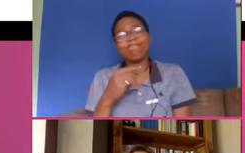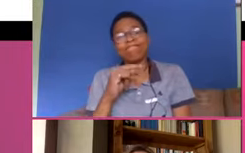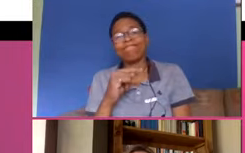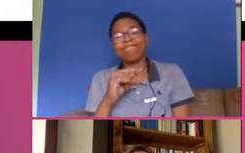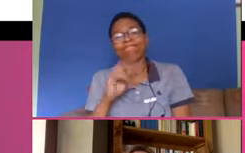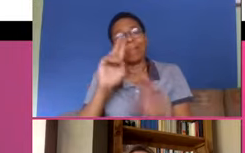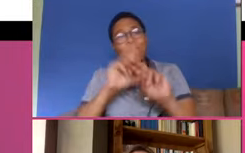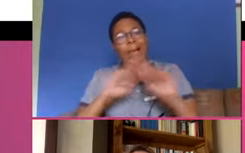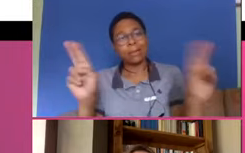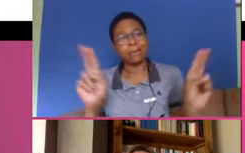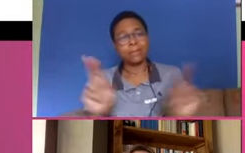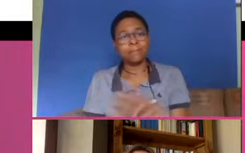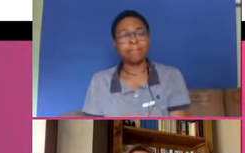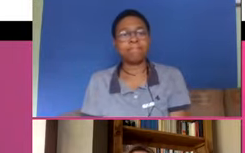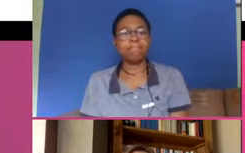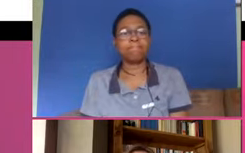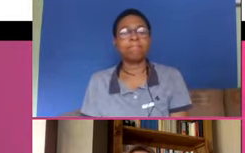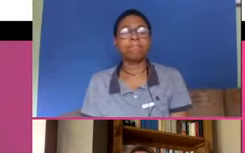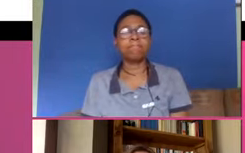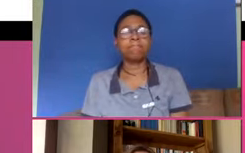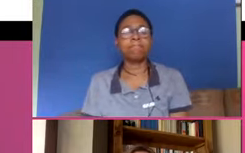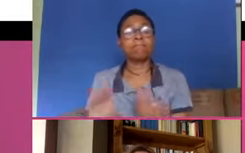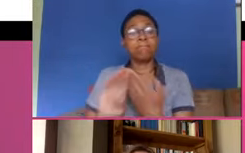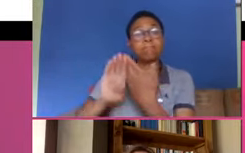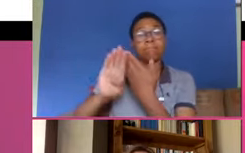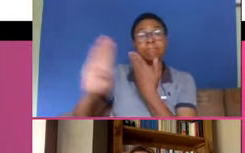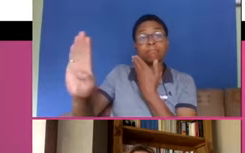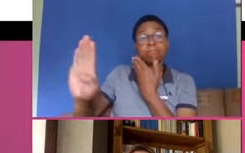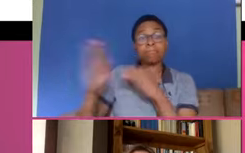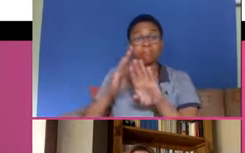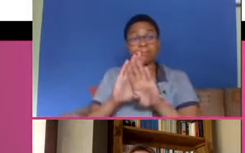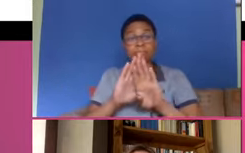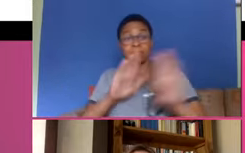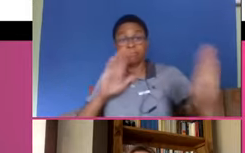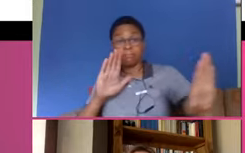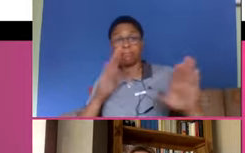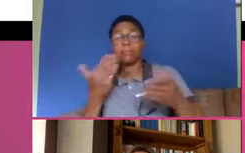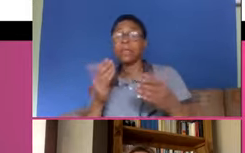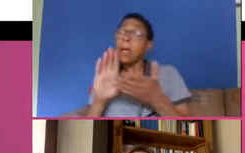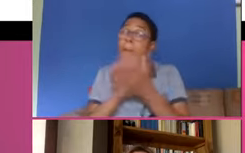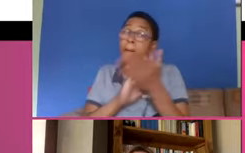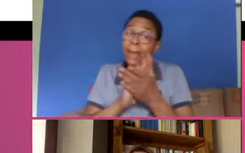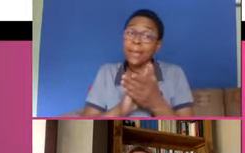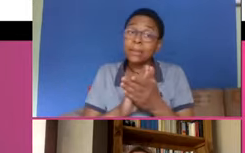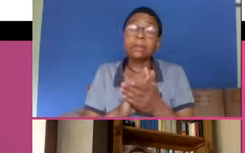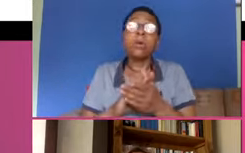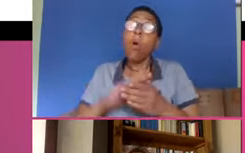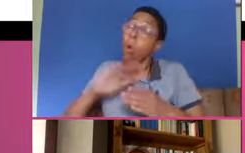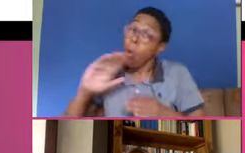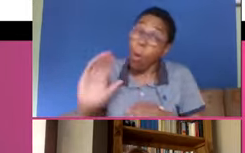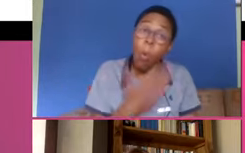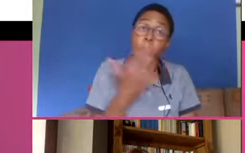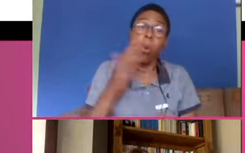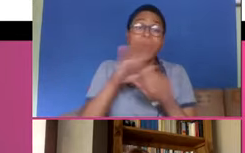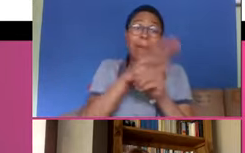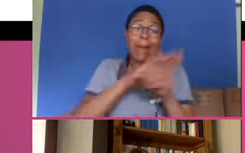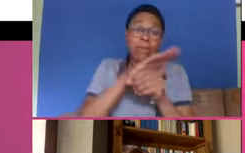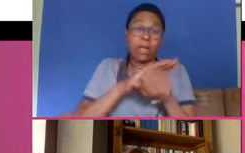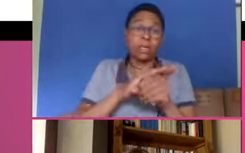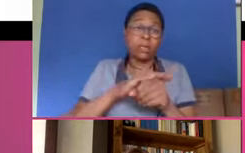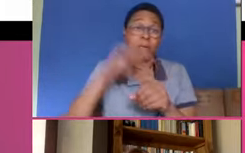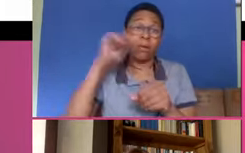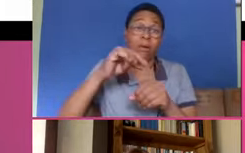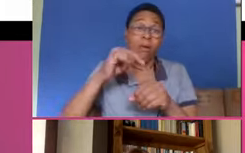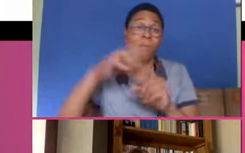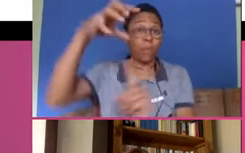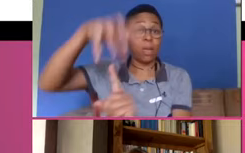Social distancing applies to all parts of a premises or venue, not just the place where people spend most of their time, but